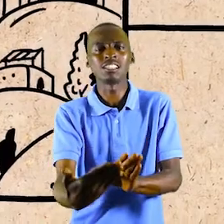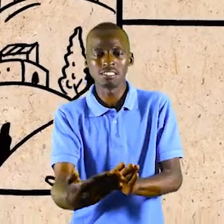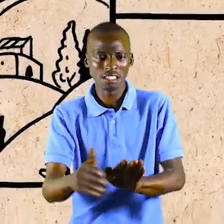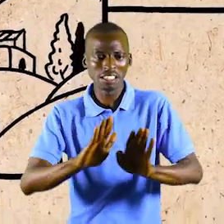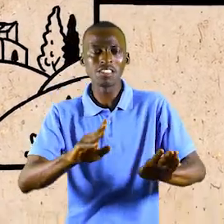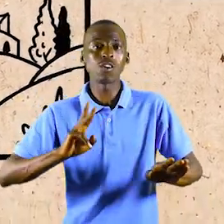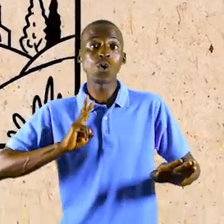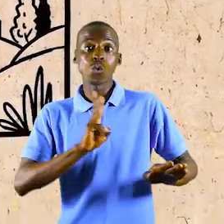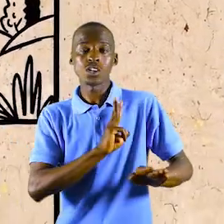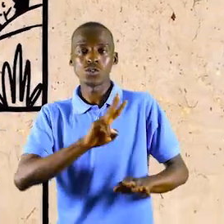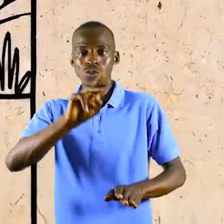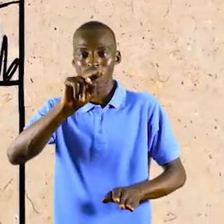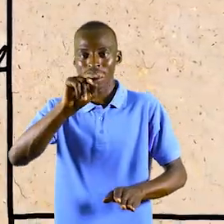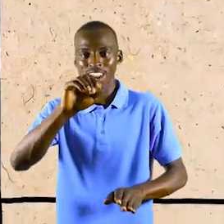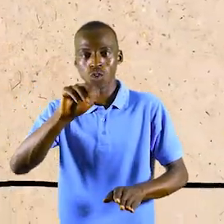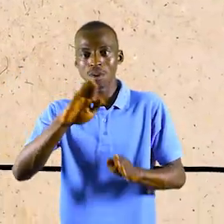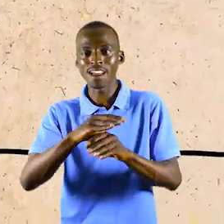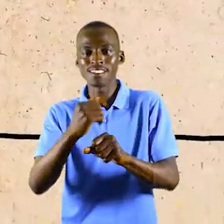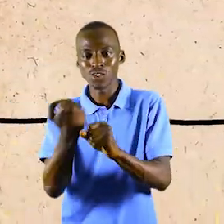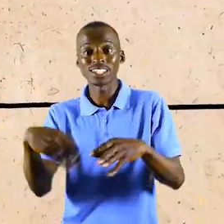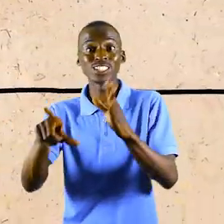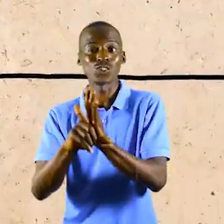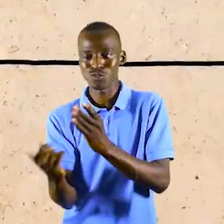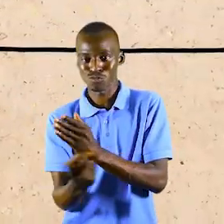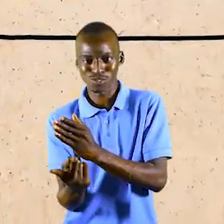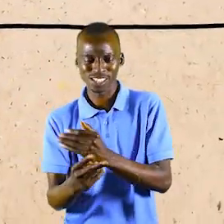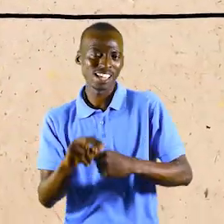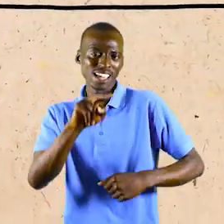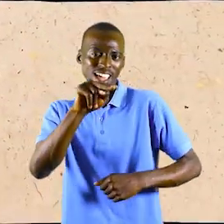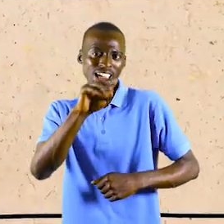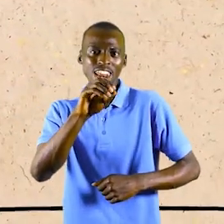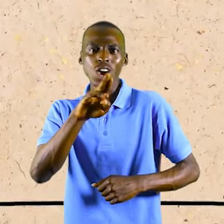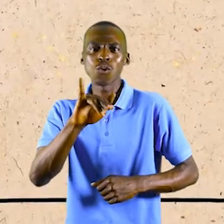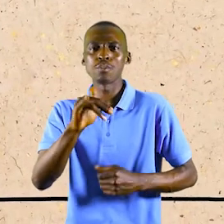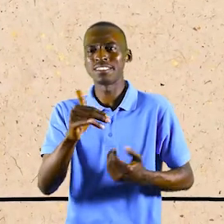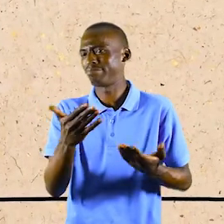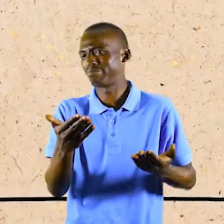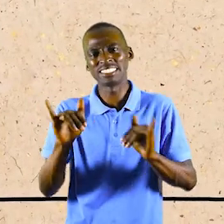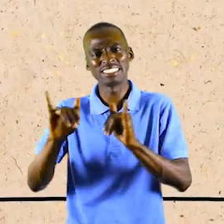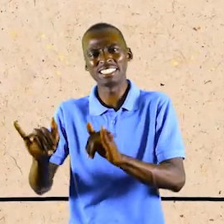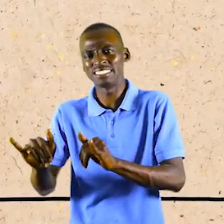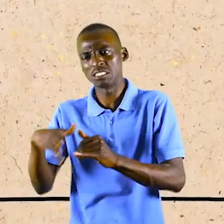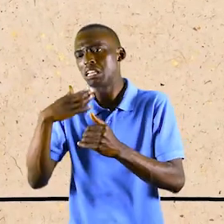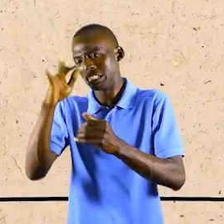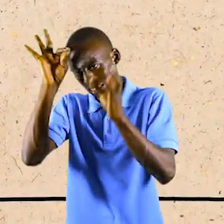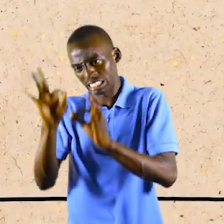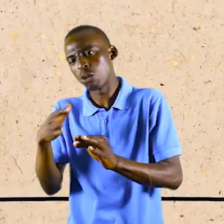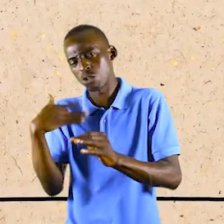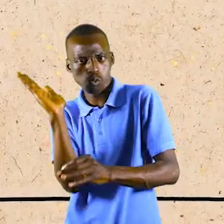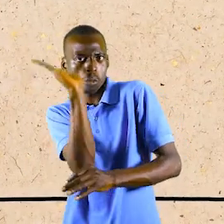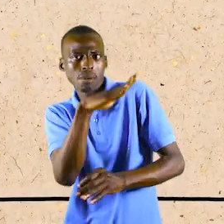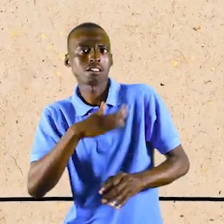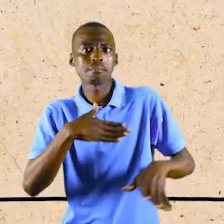leave only Naomi and these new daughters-in-law. And so Naomi, she has no reason to stay anymore. And so she tells her new